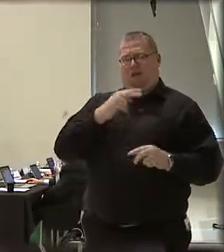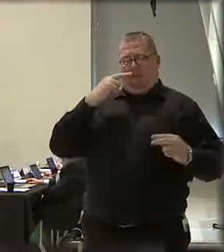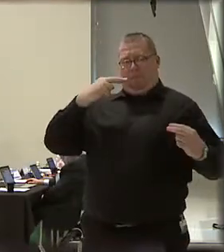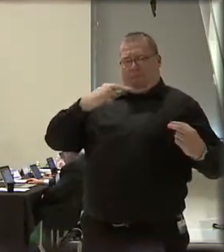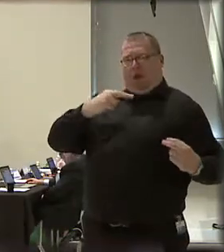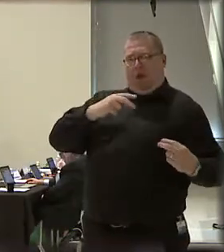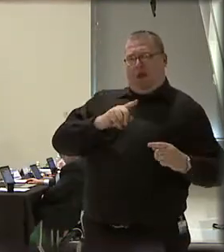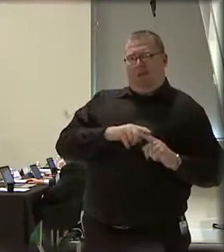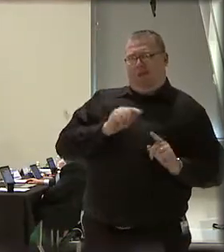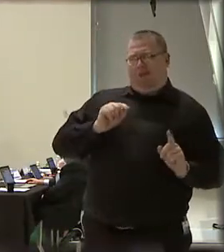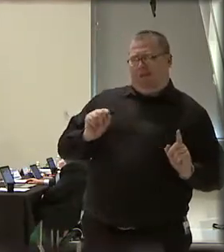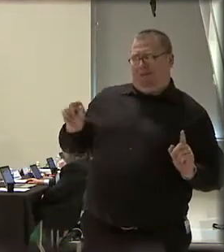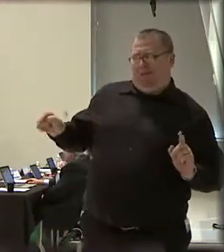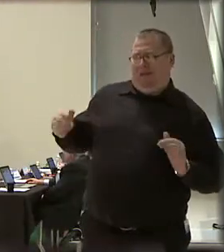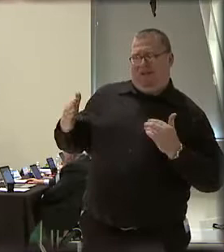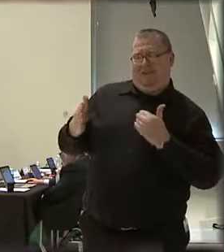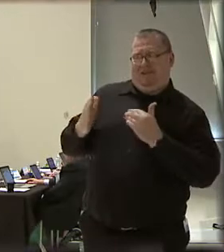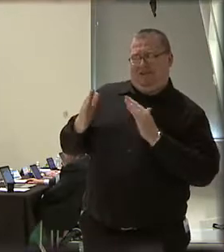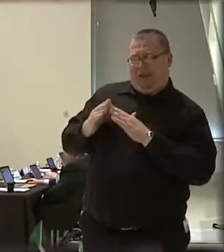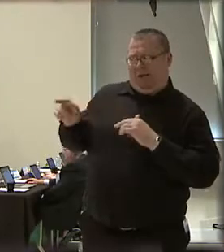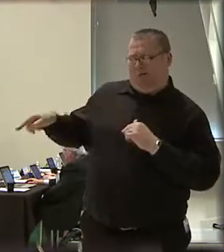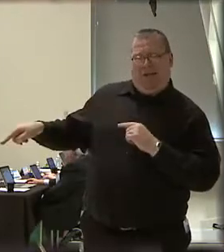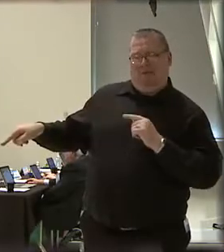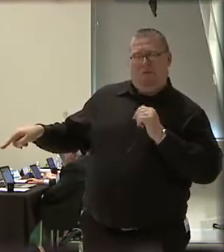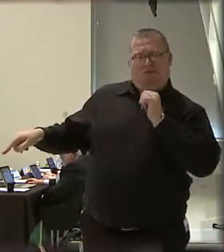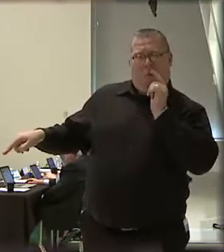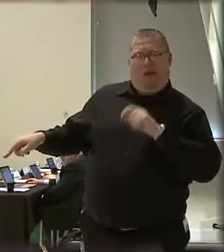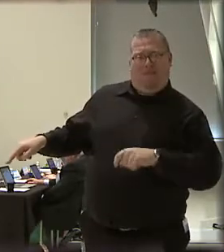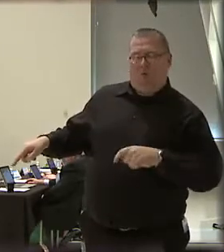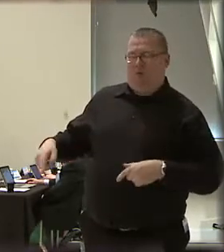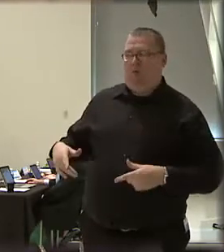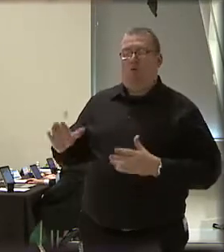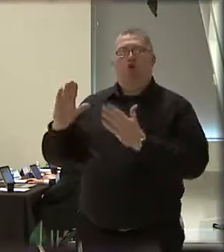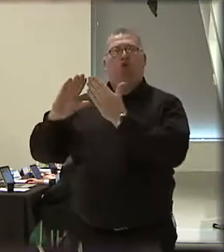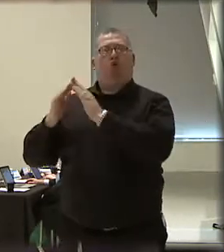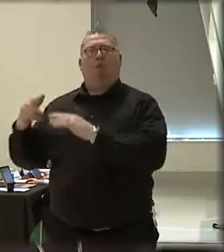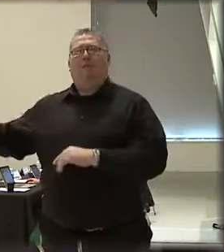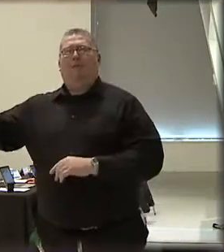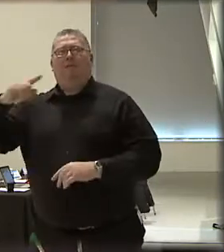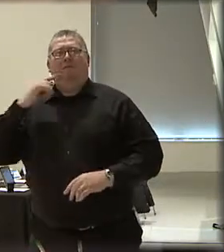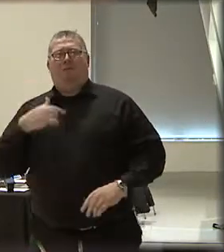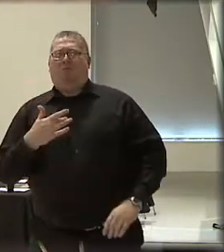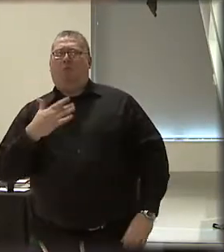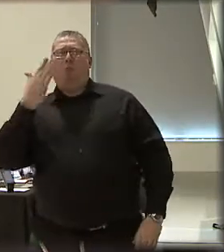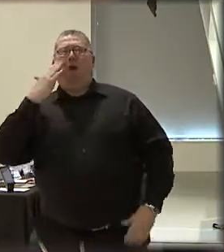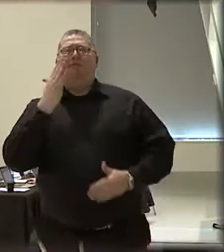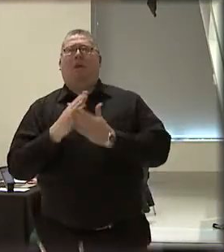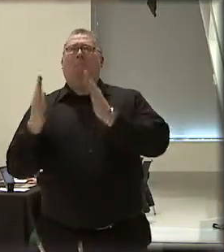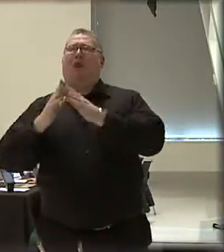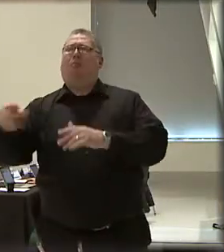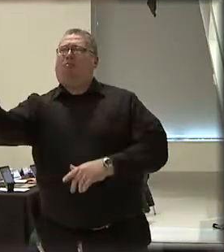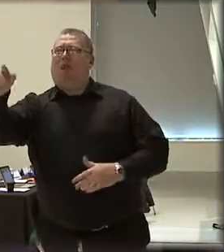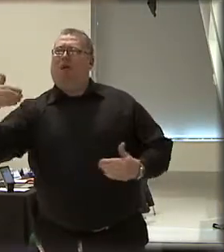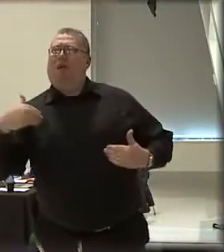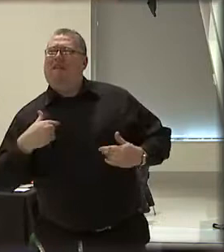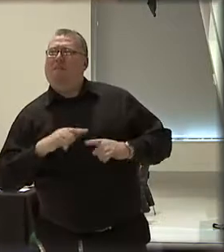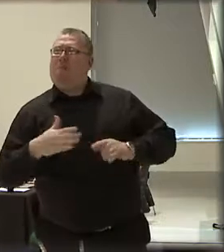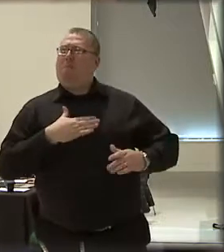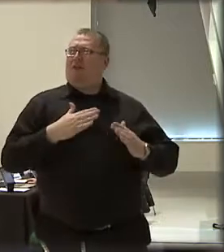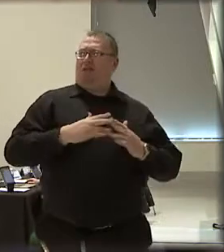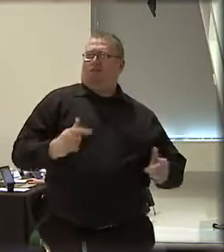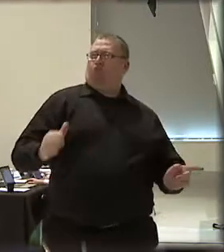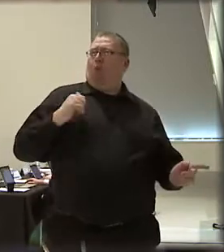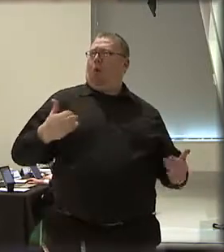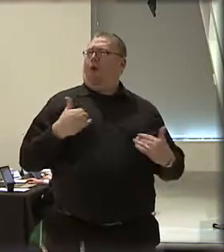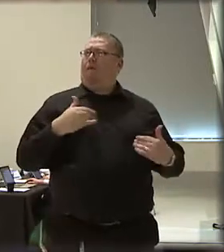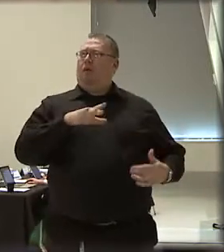next door officers there don't? Are community members thinking, how come in some jurisdictions they have cameras and in my jurisdiction, in